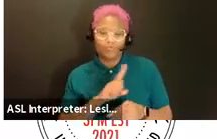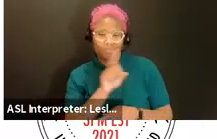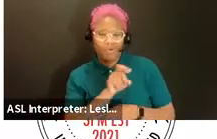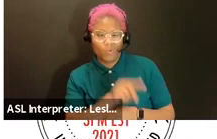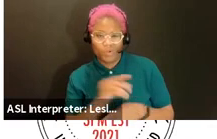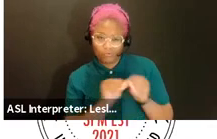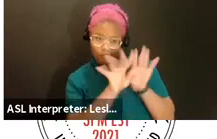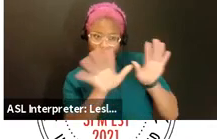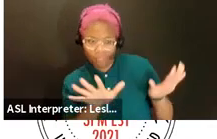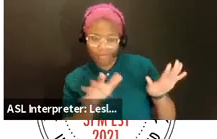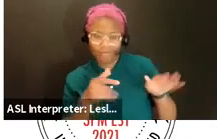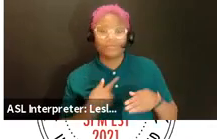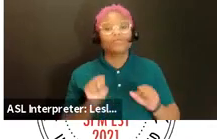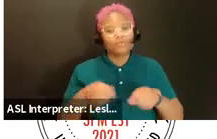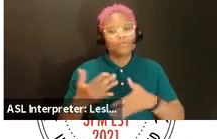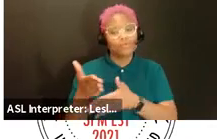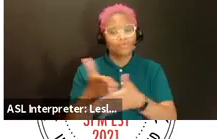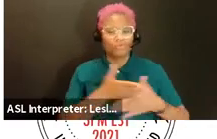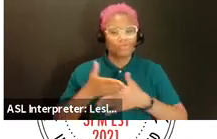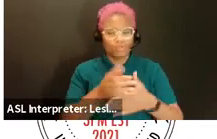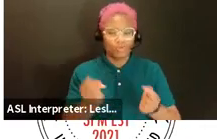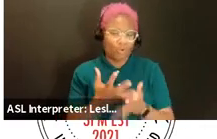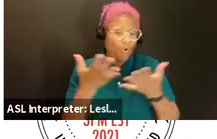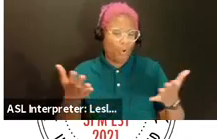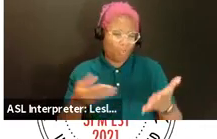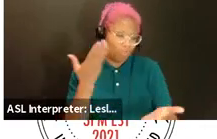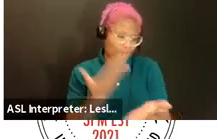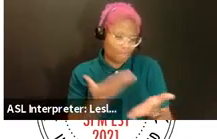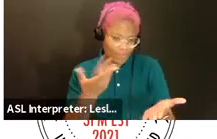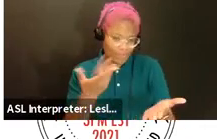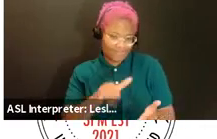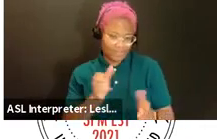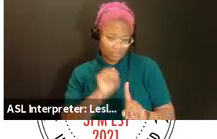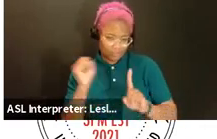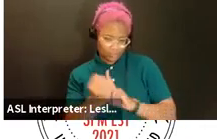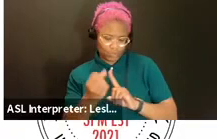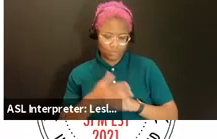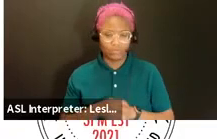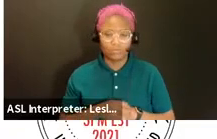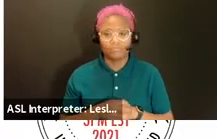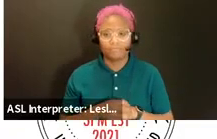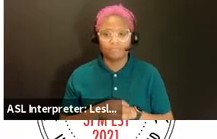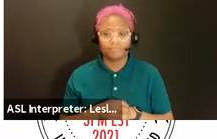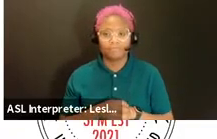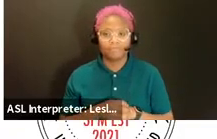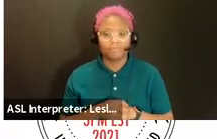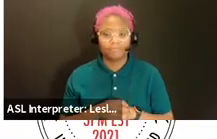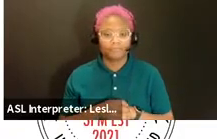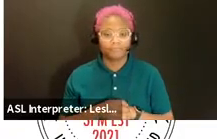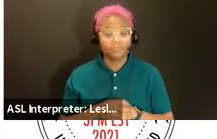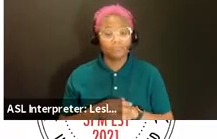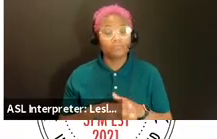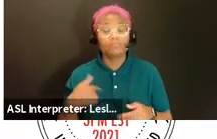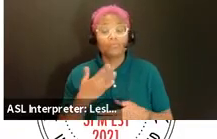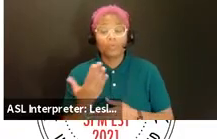avail@tamizdat.org to share sort of all the specific facts. Then we have 2 questions here and